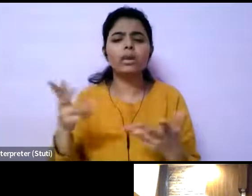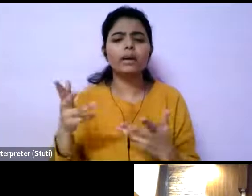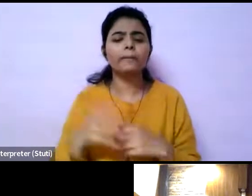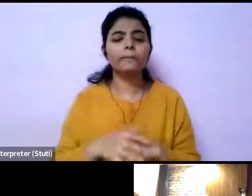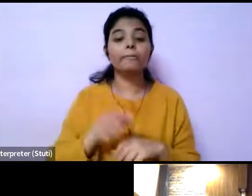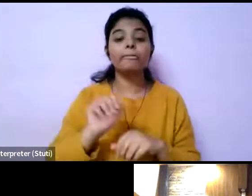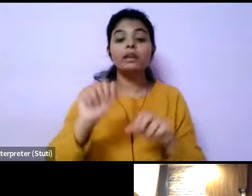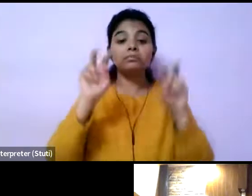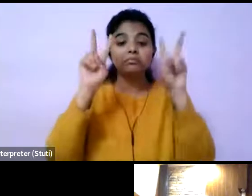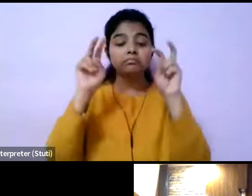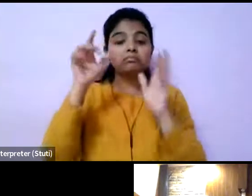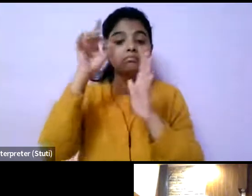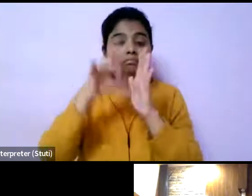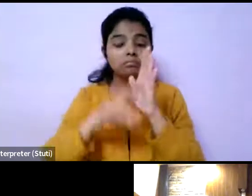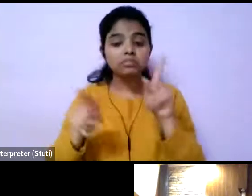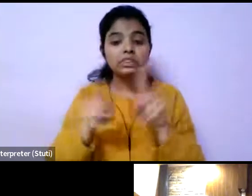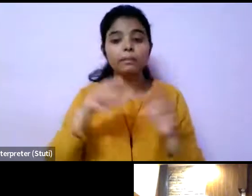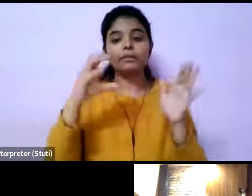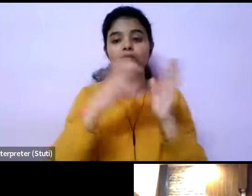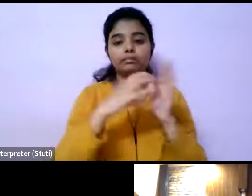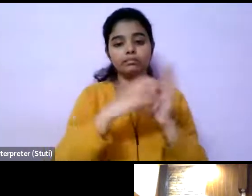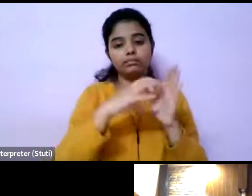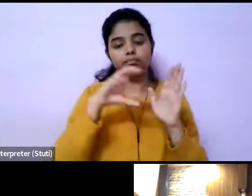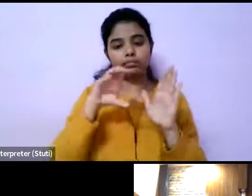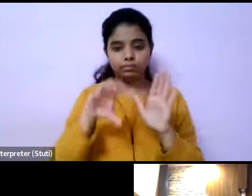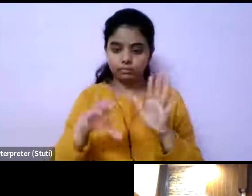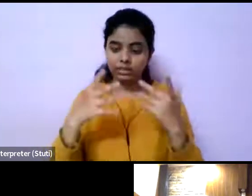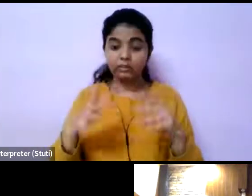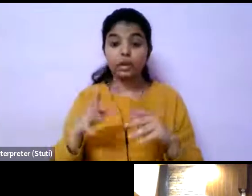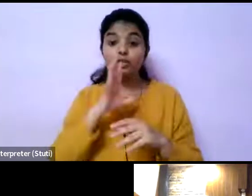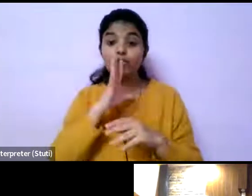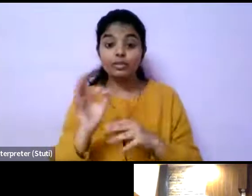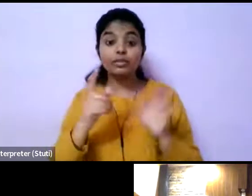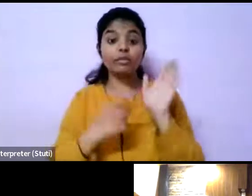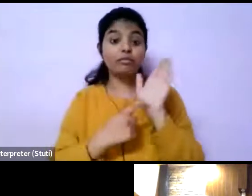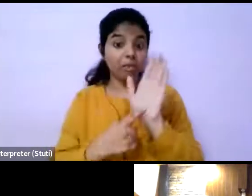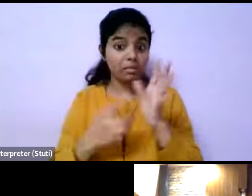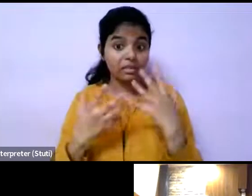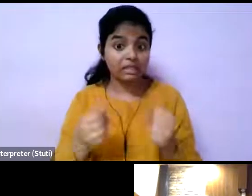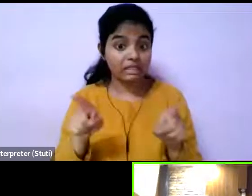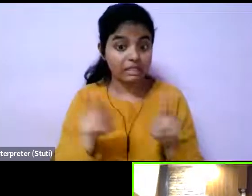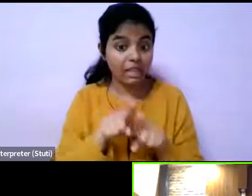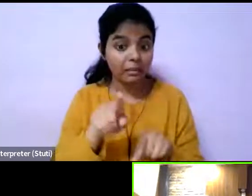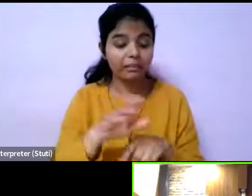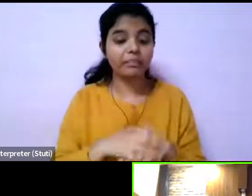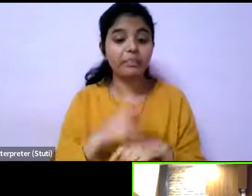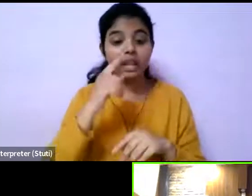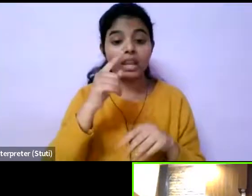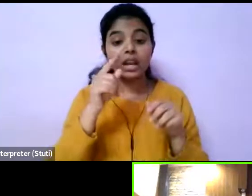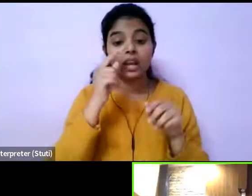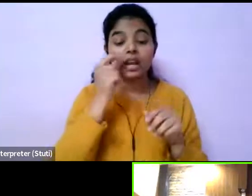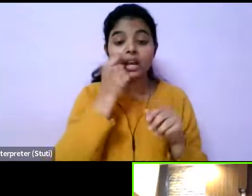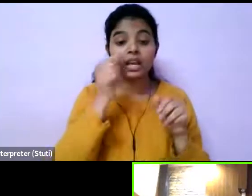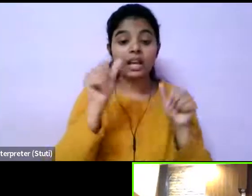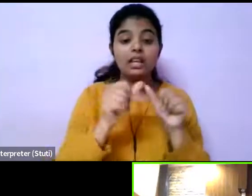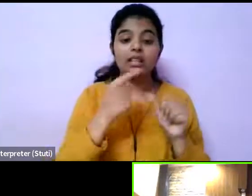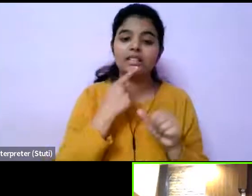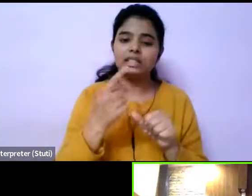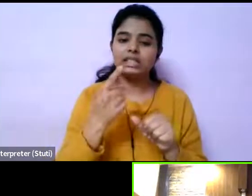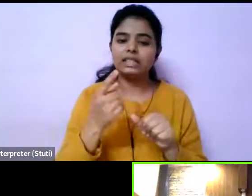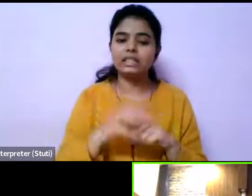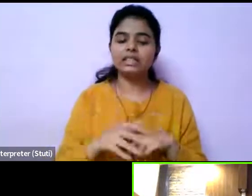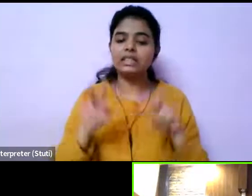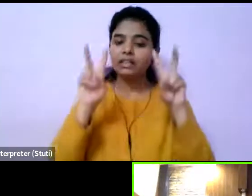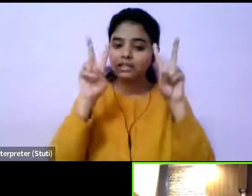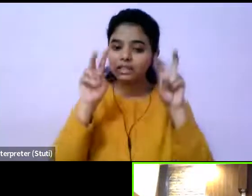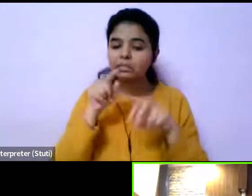a close analysis of the text than about performance. But all in all, I wanted to say a little. I wanted to say that the topics you yes, just